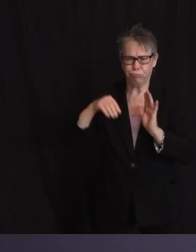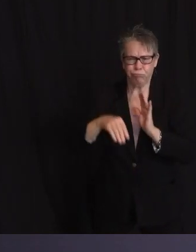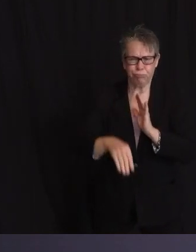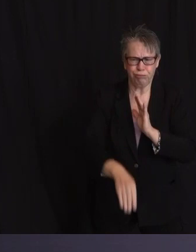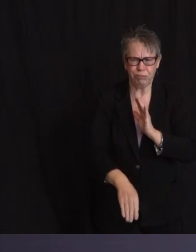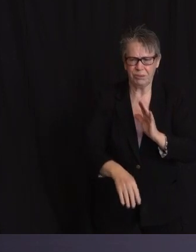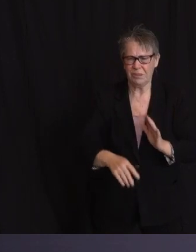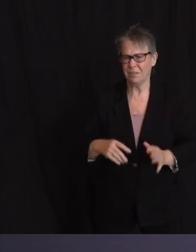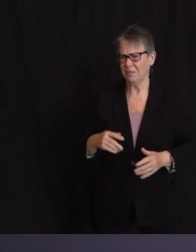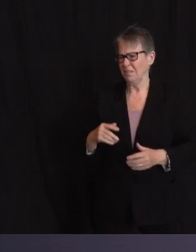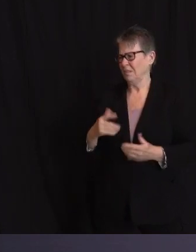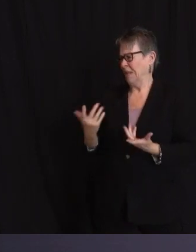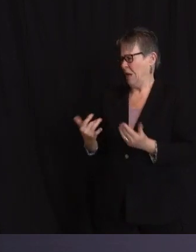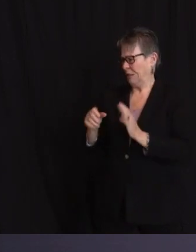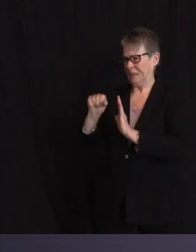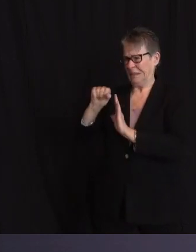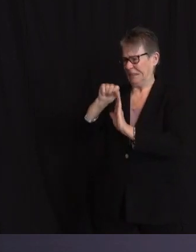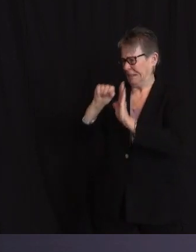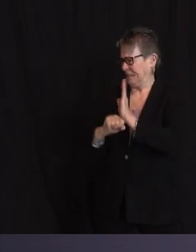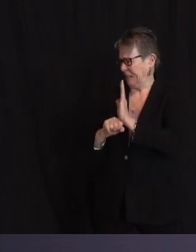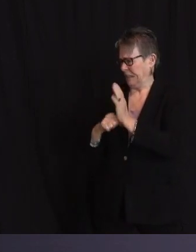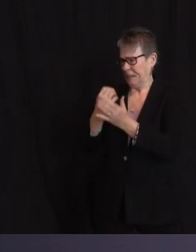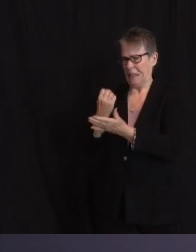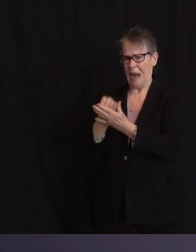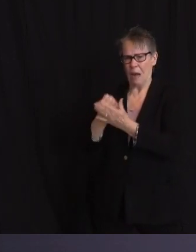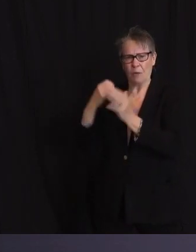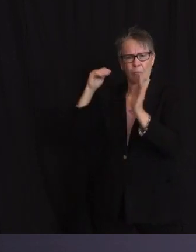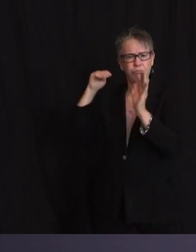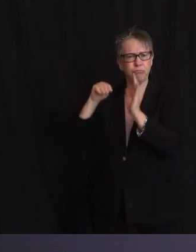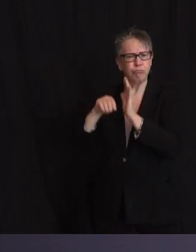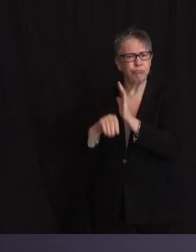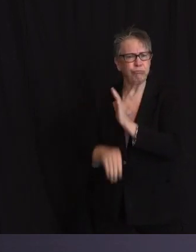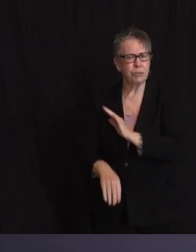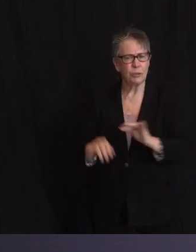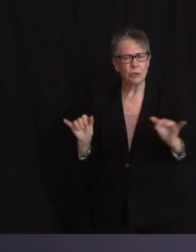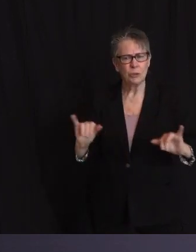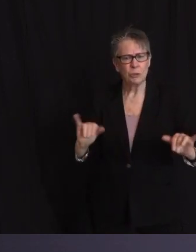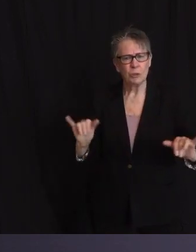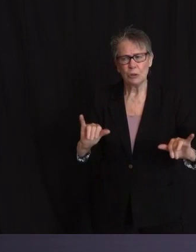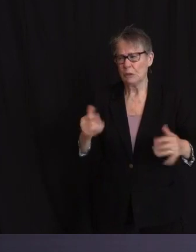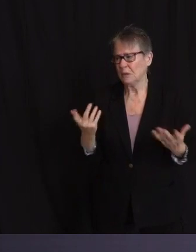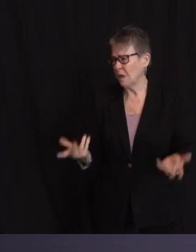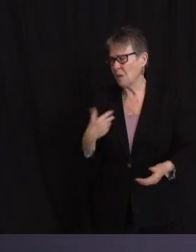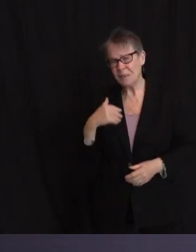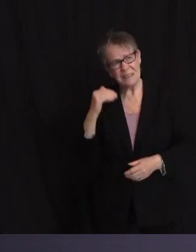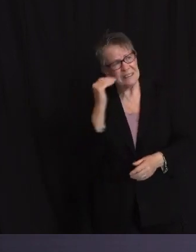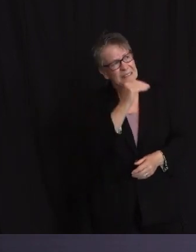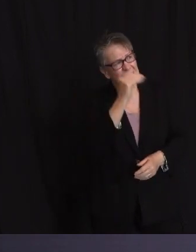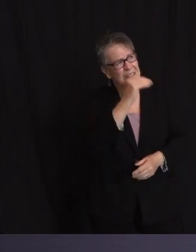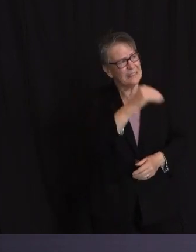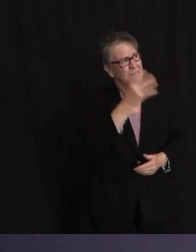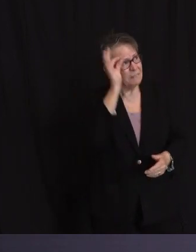many billions of dollars of direct cash assistance from the feds. In the meantime, also to keep on that table the notion of